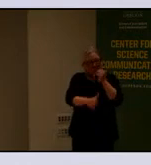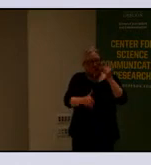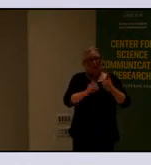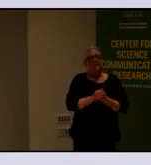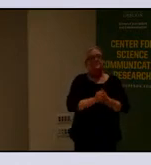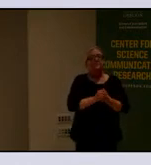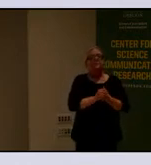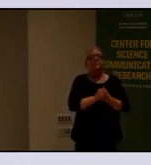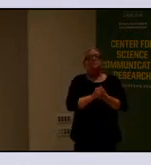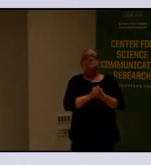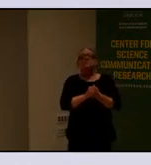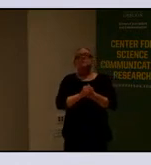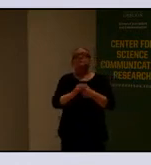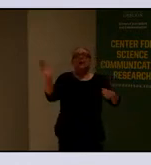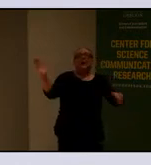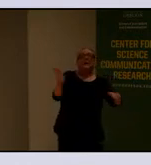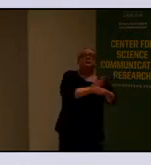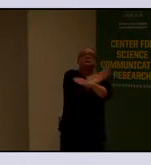about